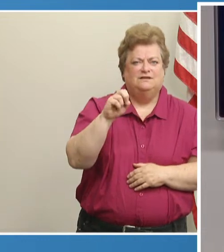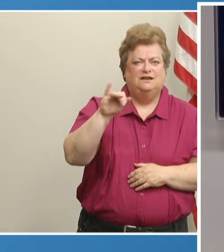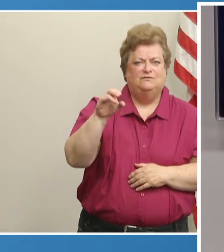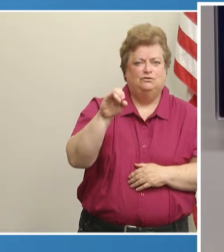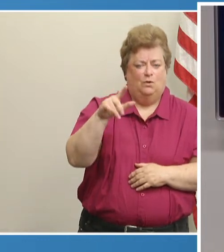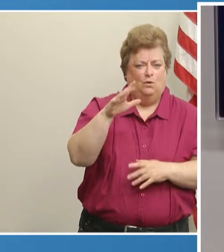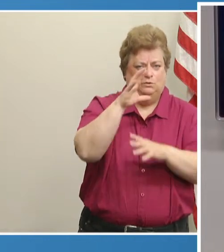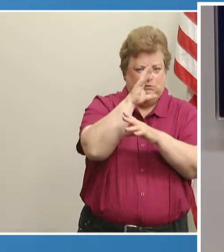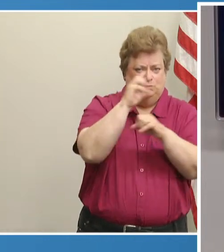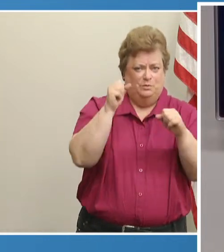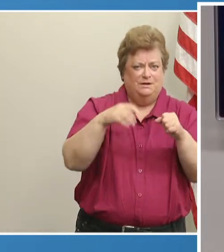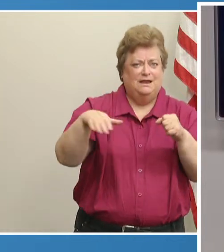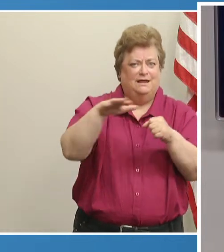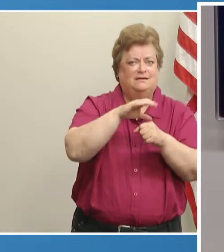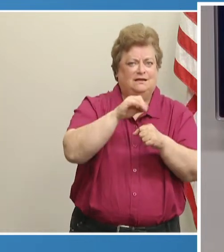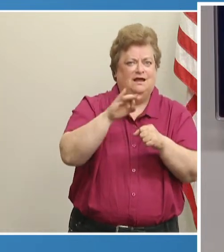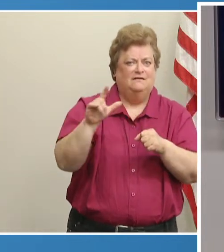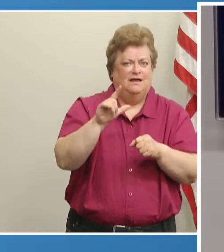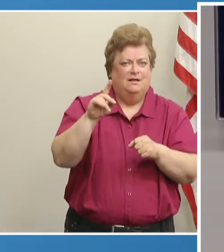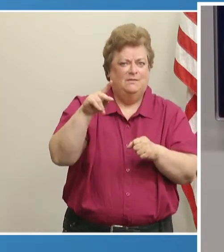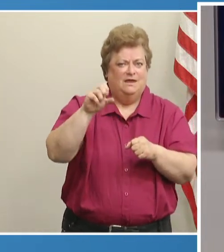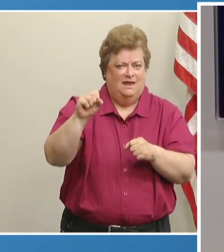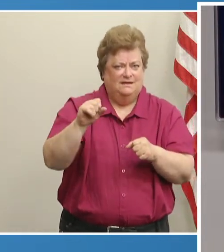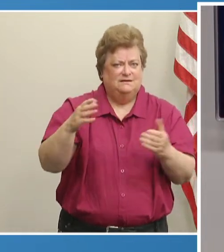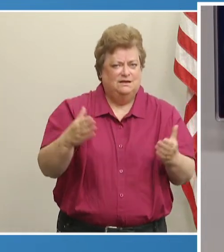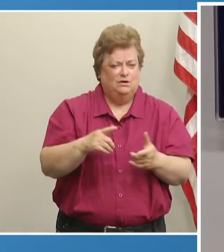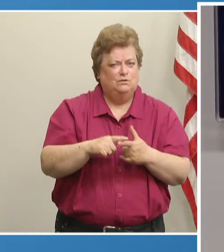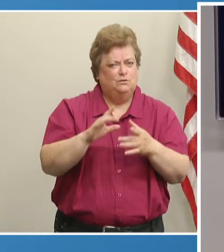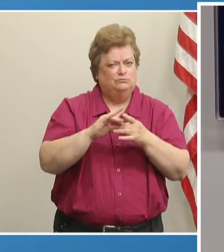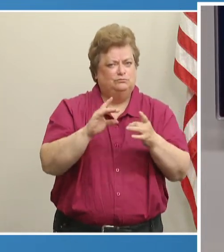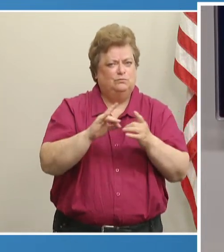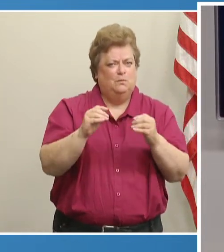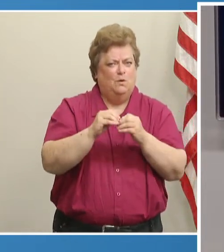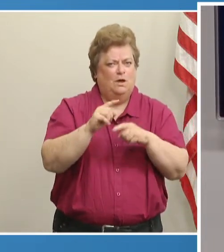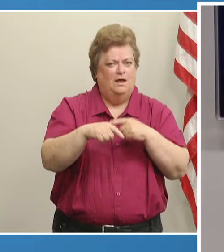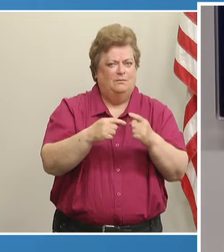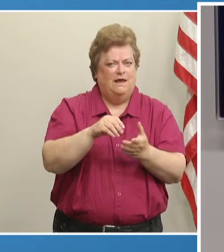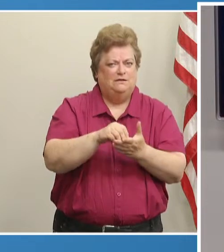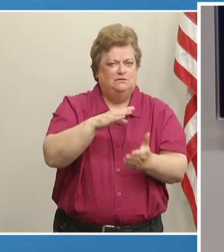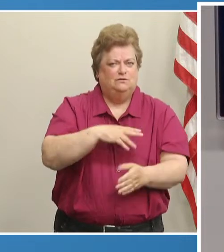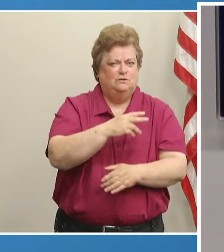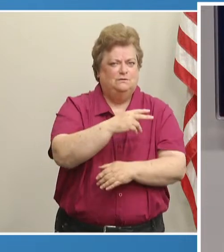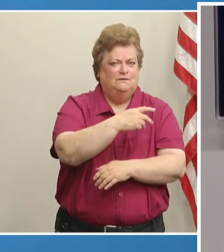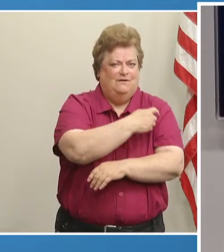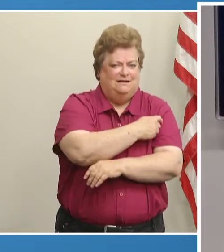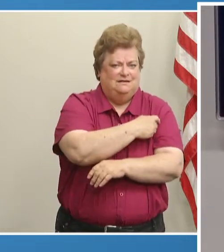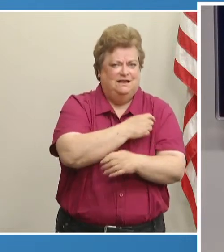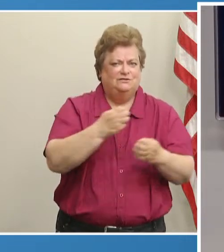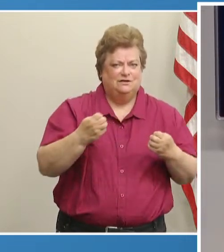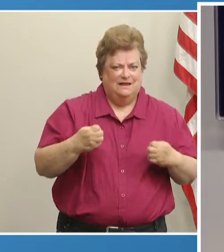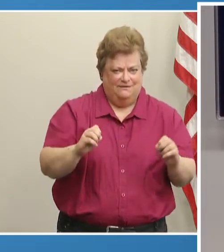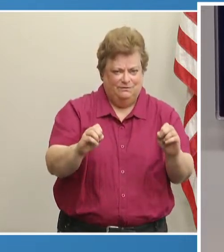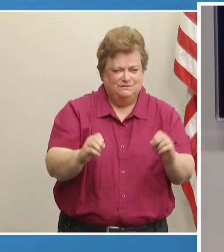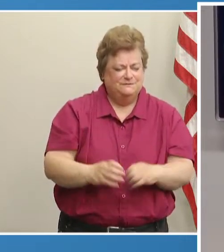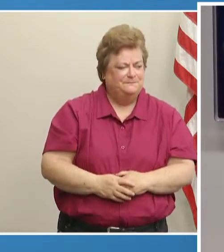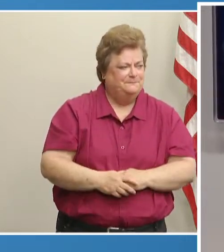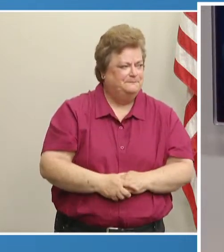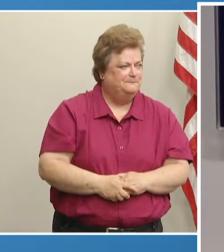Superintendent of Lincoln Public Schools, is here today to talk more about the student vaccination efforts.